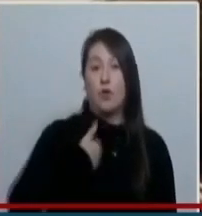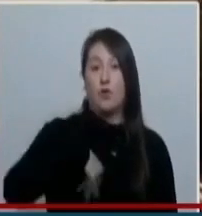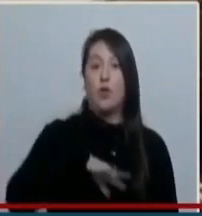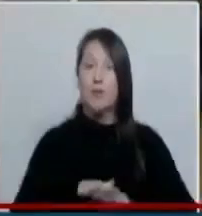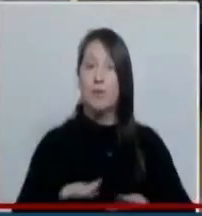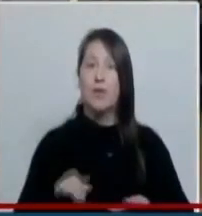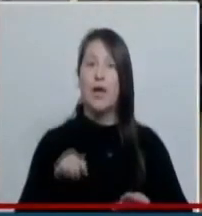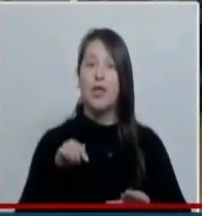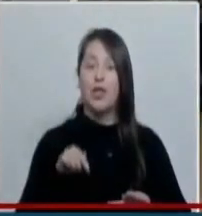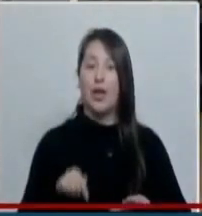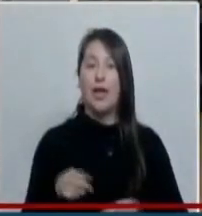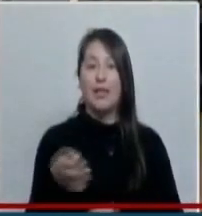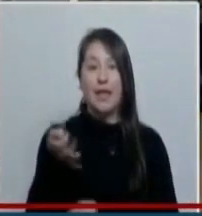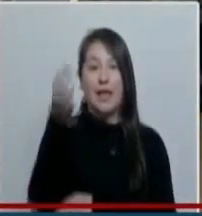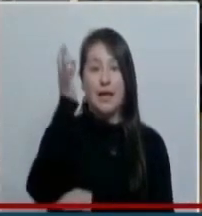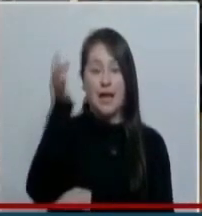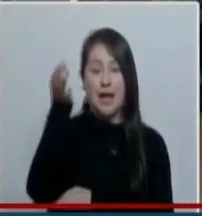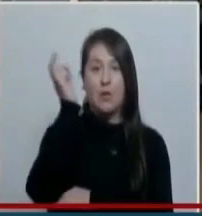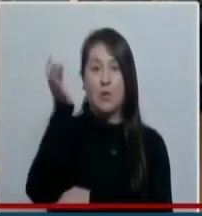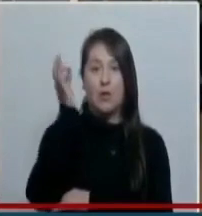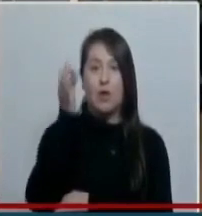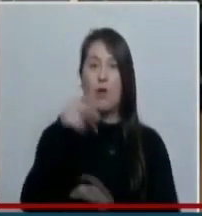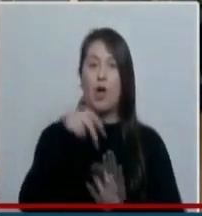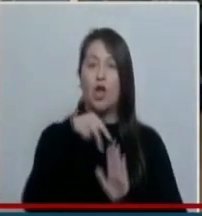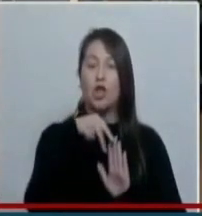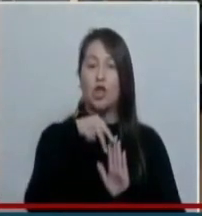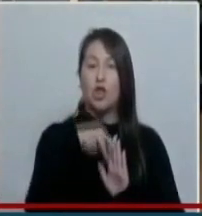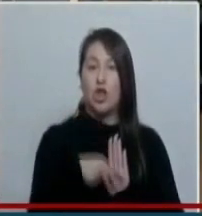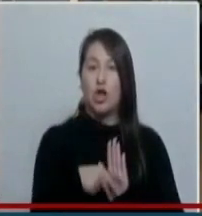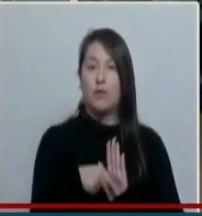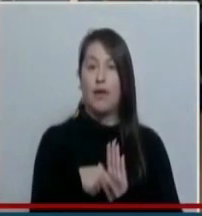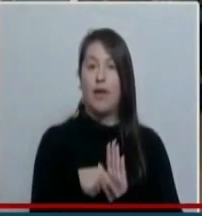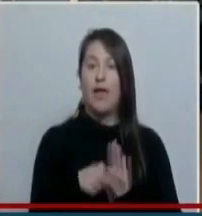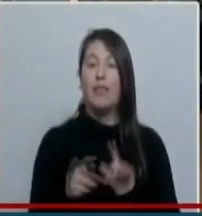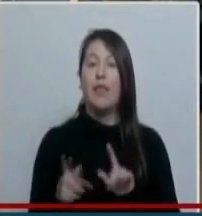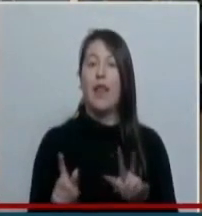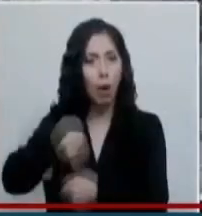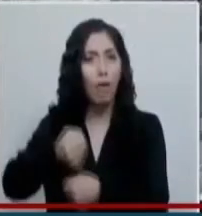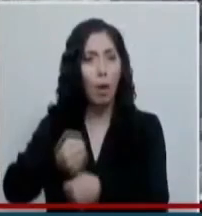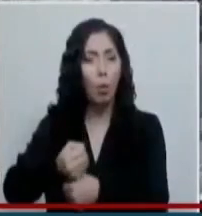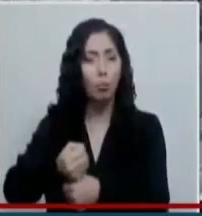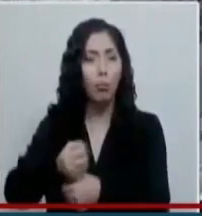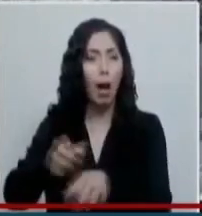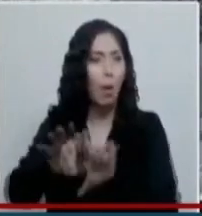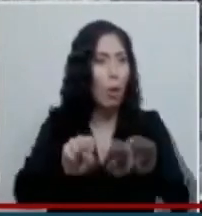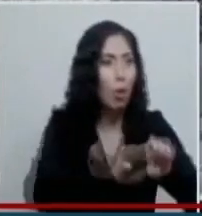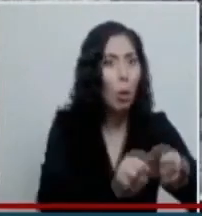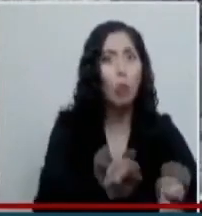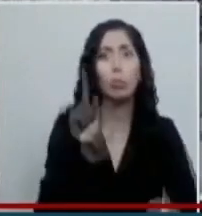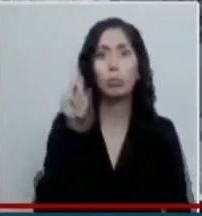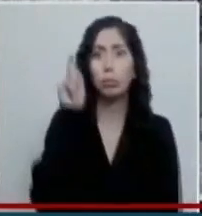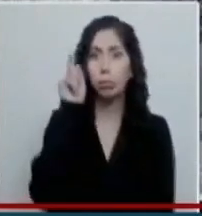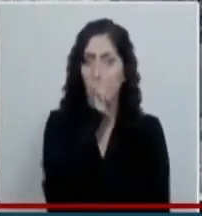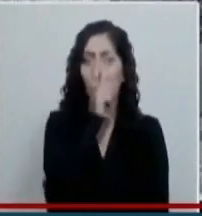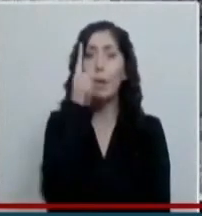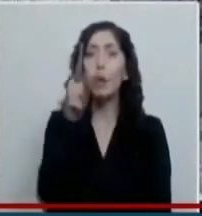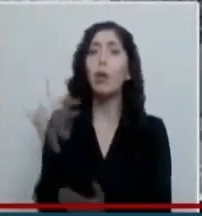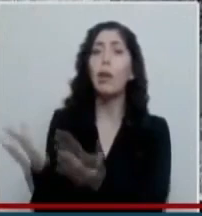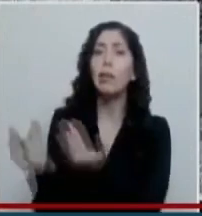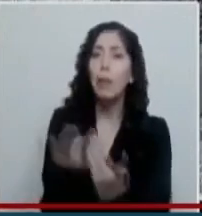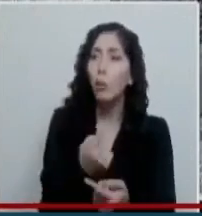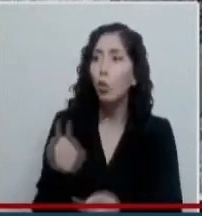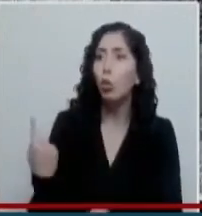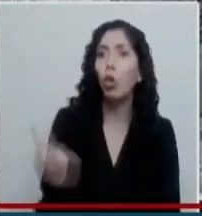the exercise, and now the Harmonization Commission will take the turn for the final work. This constitutional draft is the first to be carried out